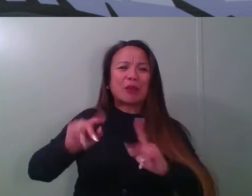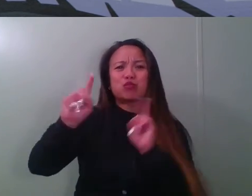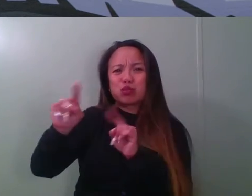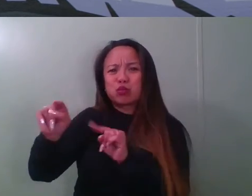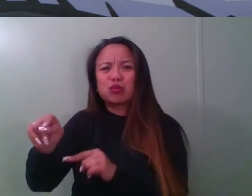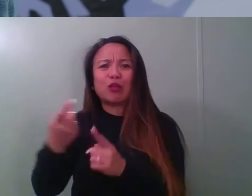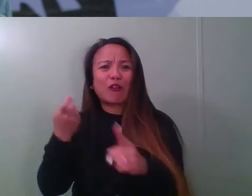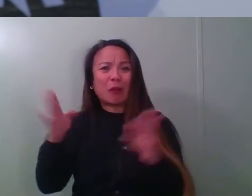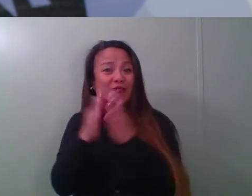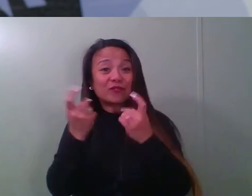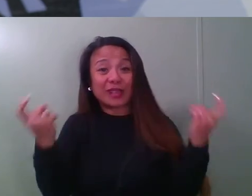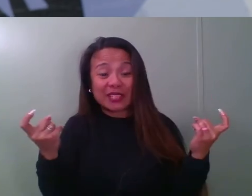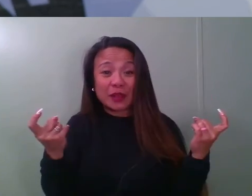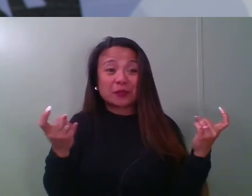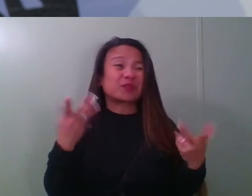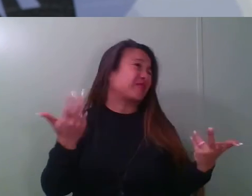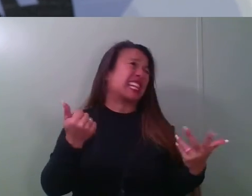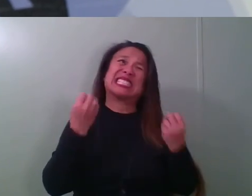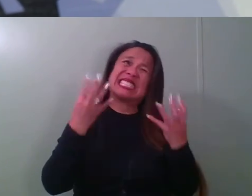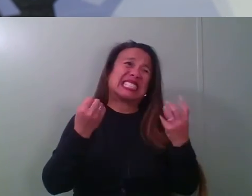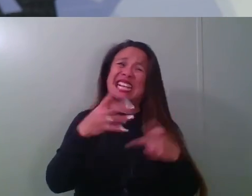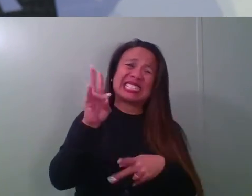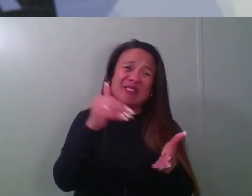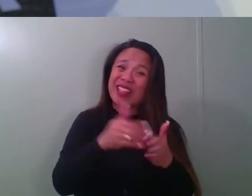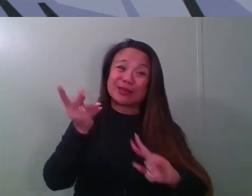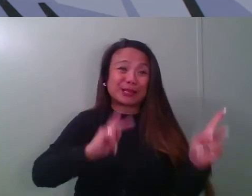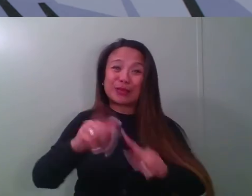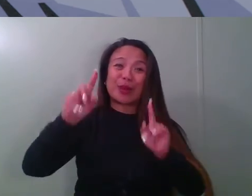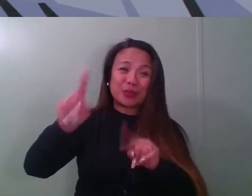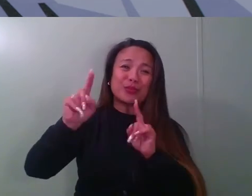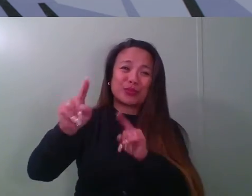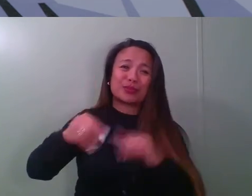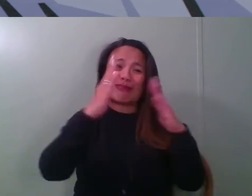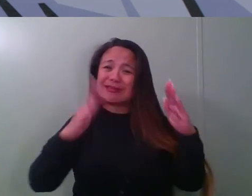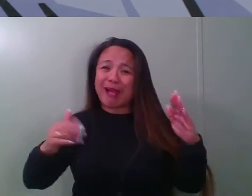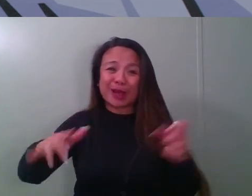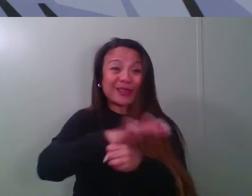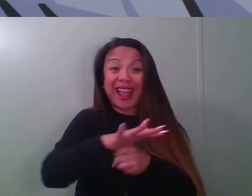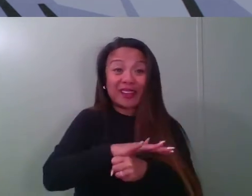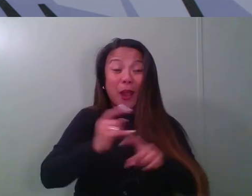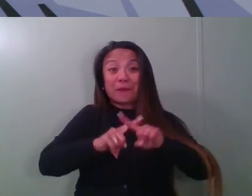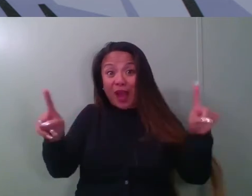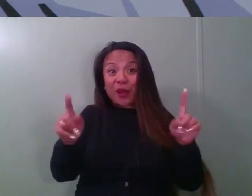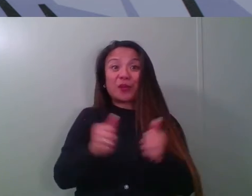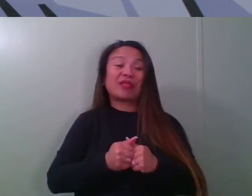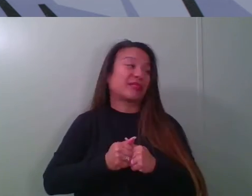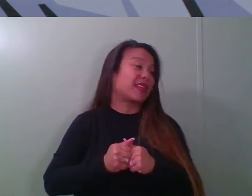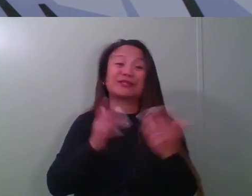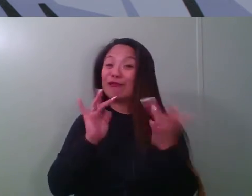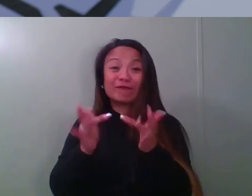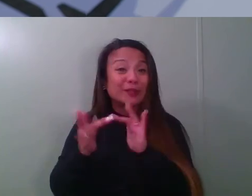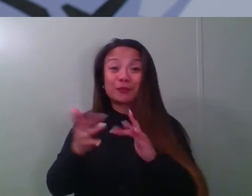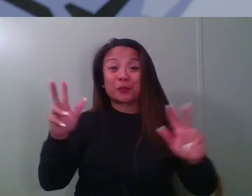businesses downtown look forward to all the extra traffic that Boca de Oro brings in. Up to 7,000 people spending their day in the